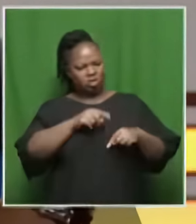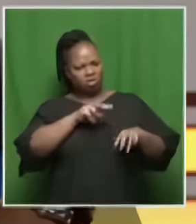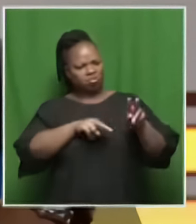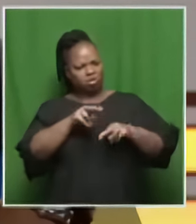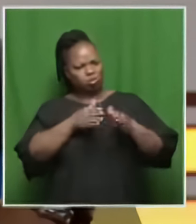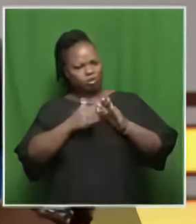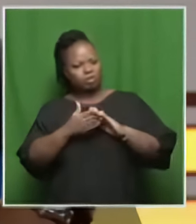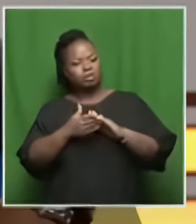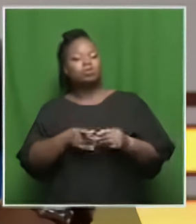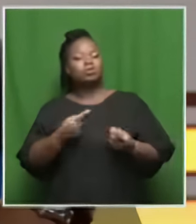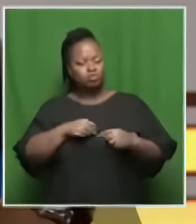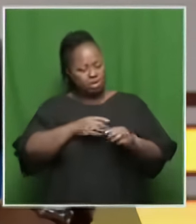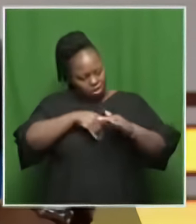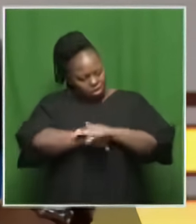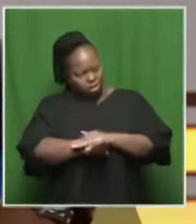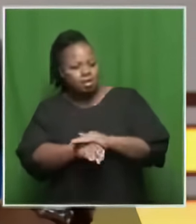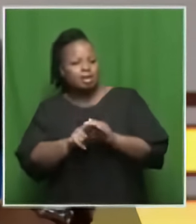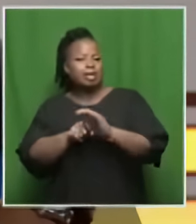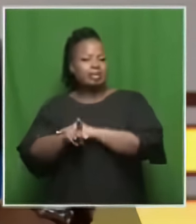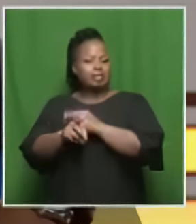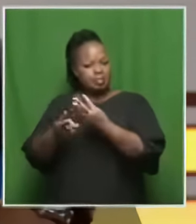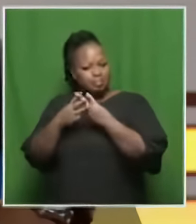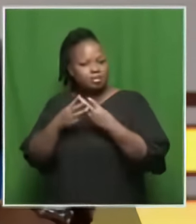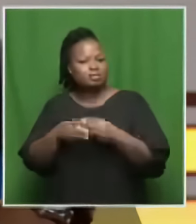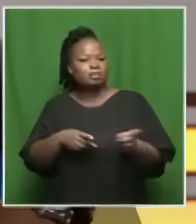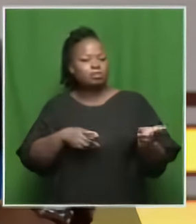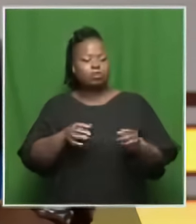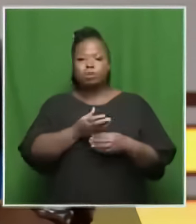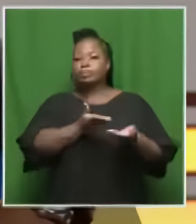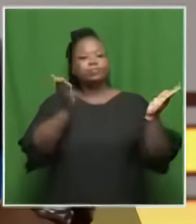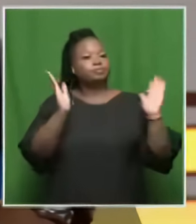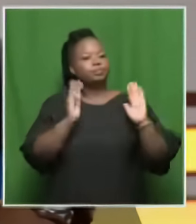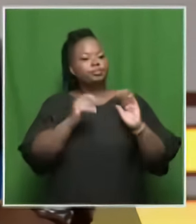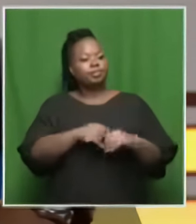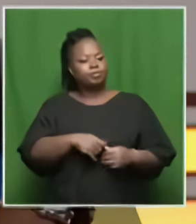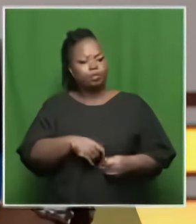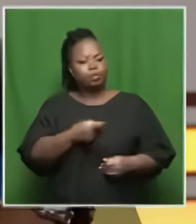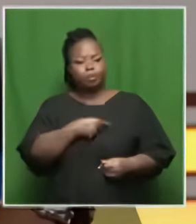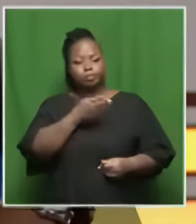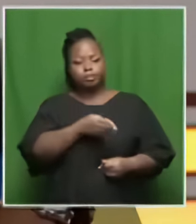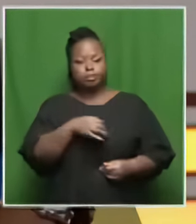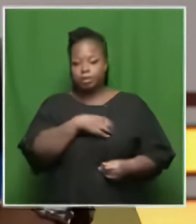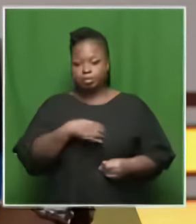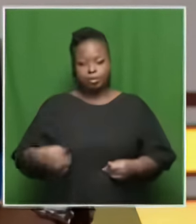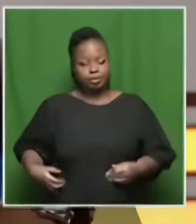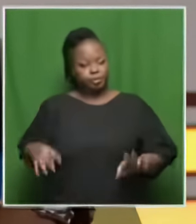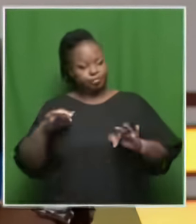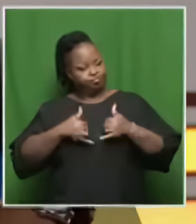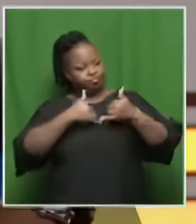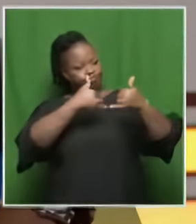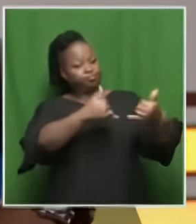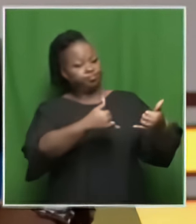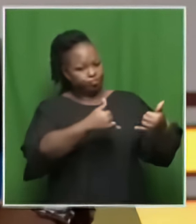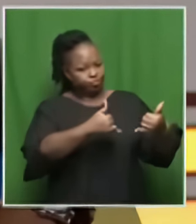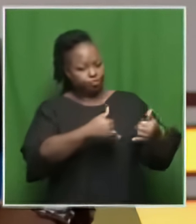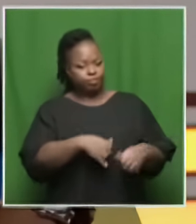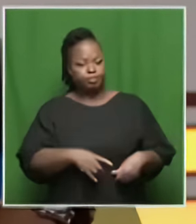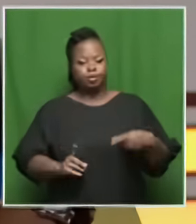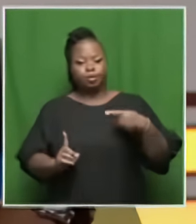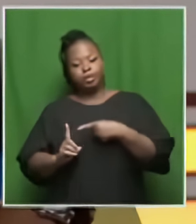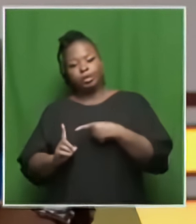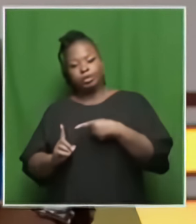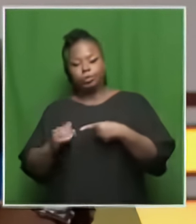time. We were underground, we were in exile, prison, everywhere else fighting the struggle. The president is being awarded